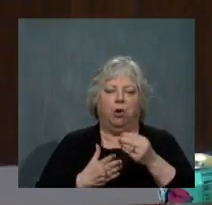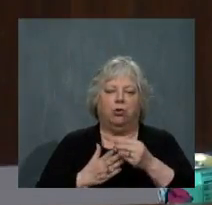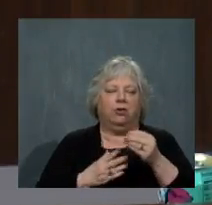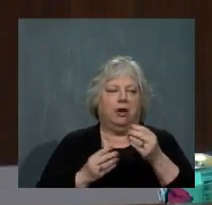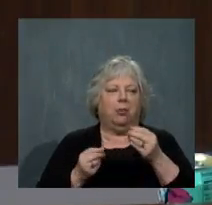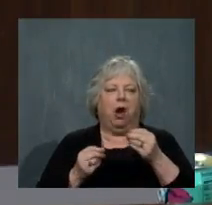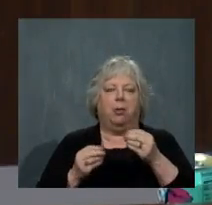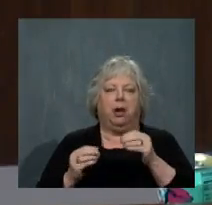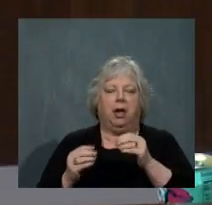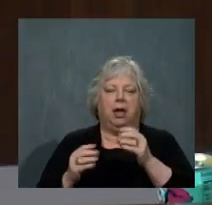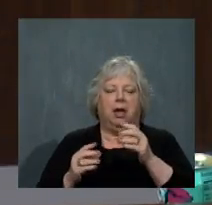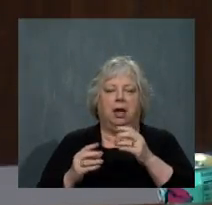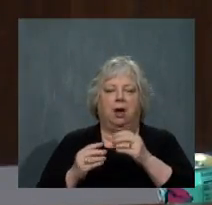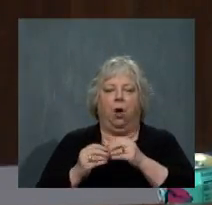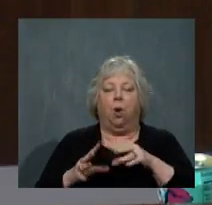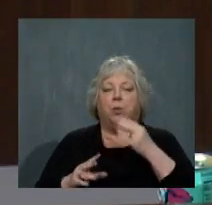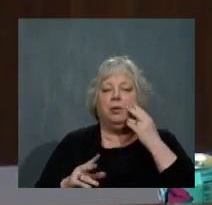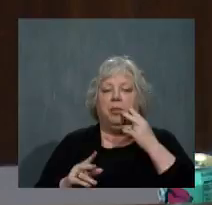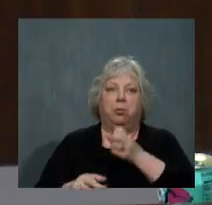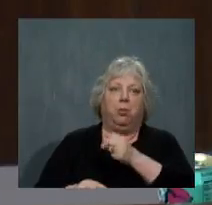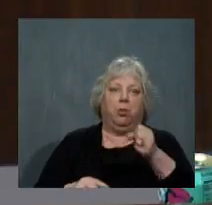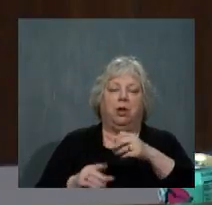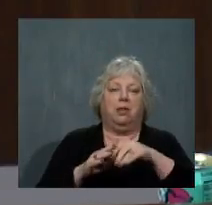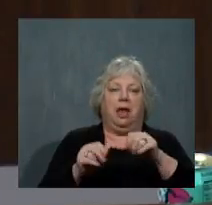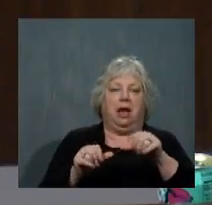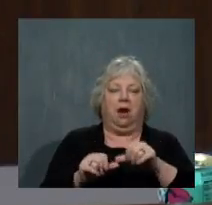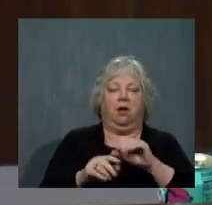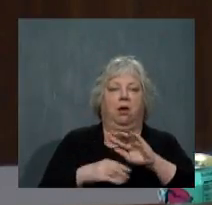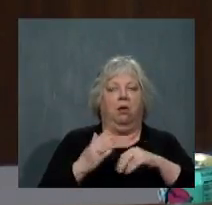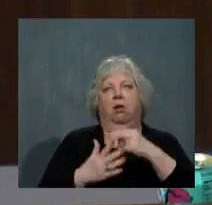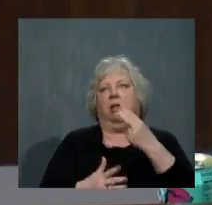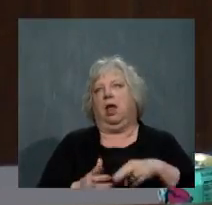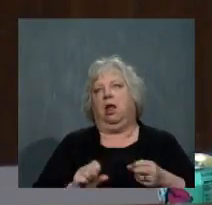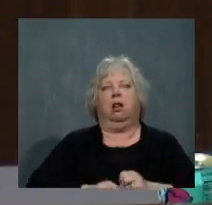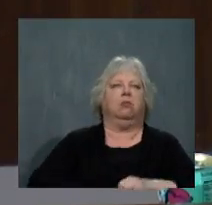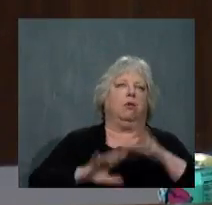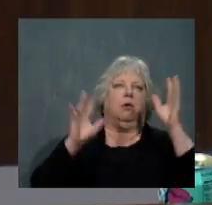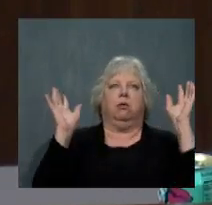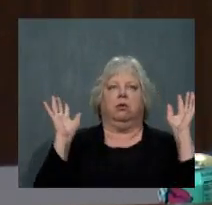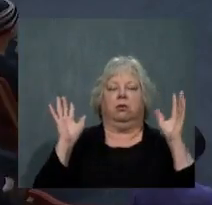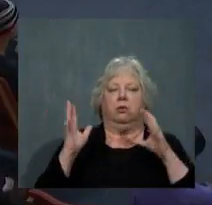homeless people in that area, and all hell broke out, okay? So I just want to make you all aware.